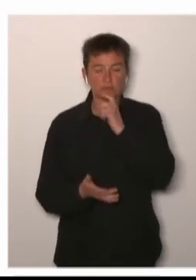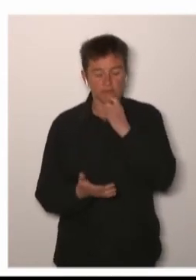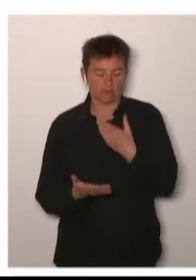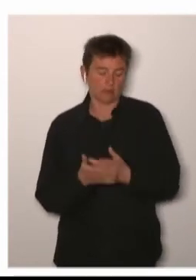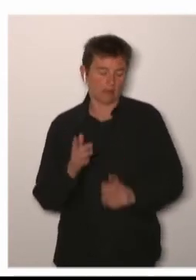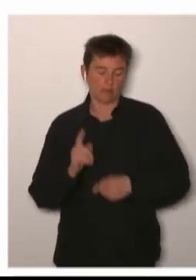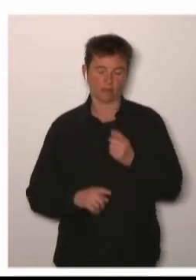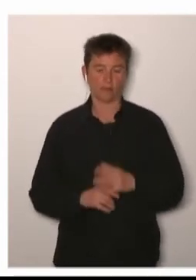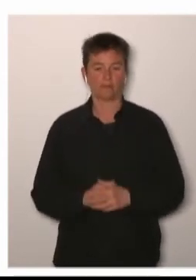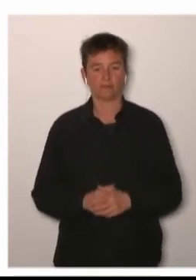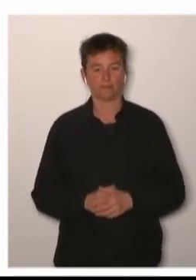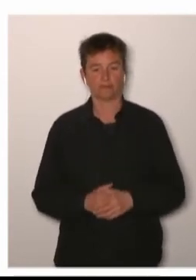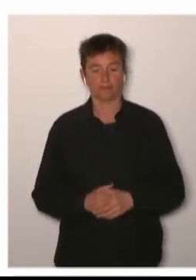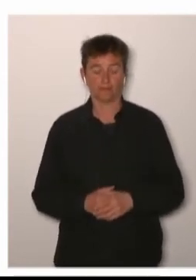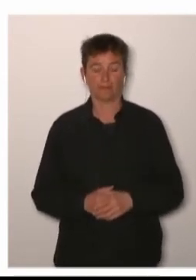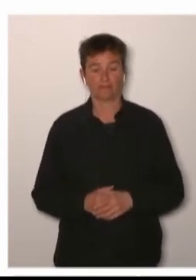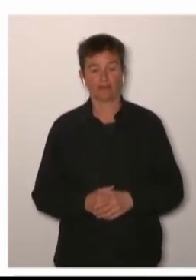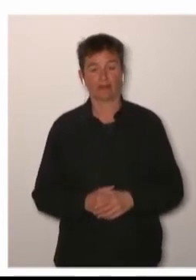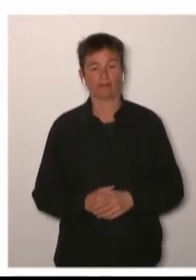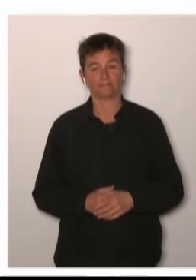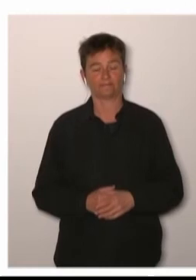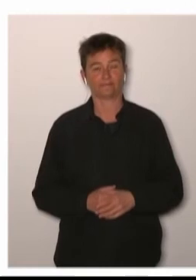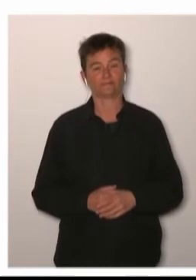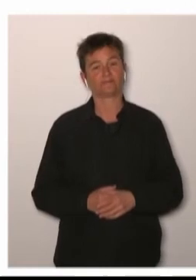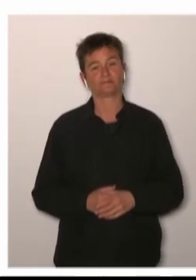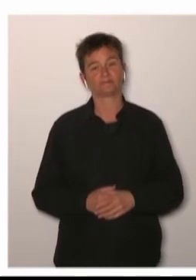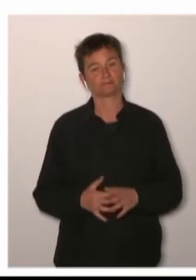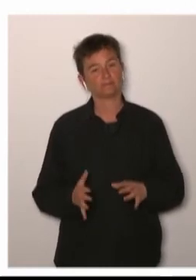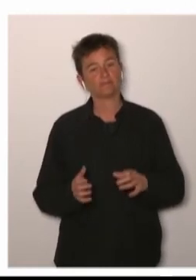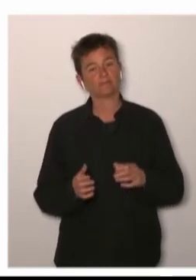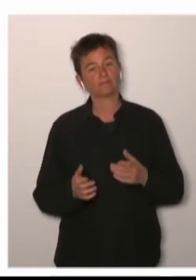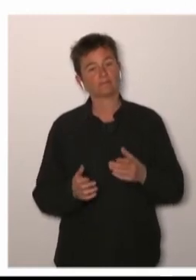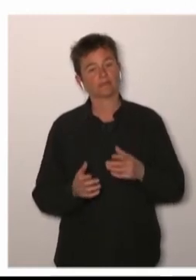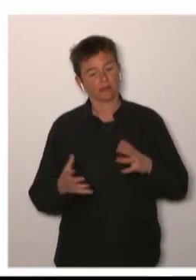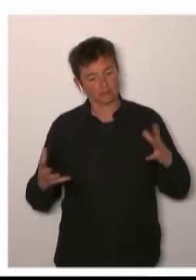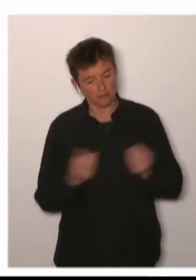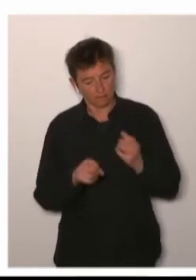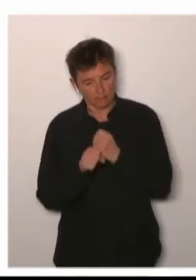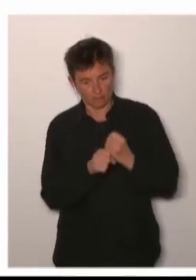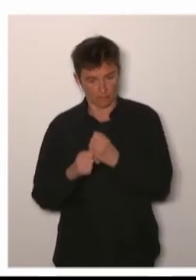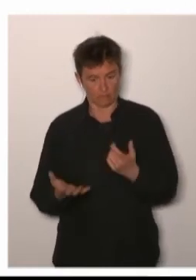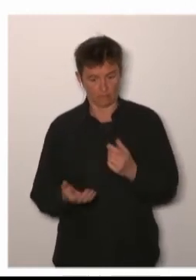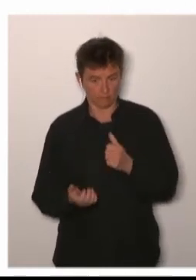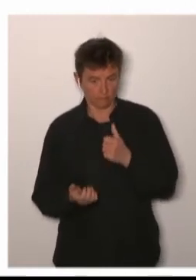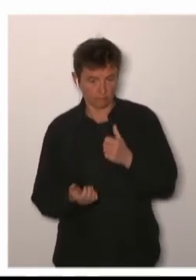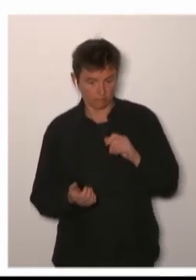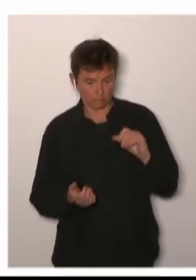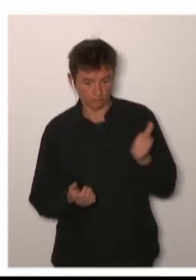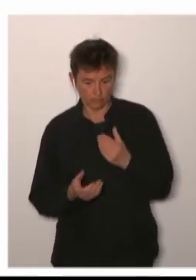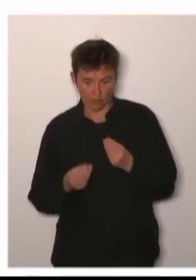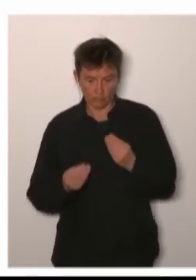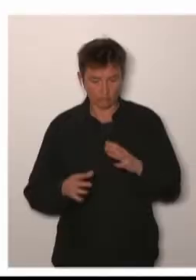Under the umbrella of sort of capacity building infrastructures, and I think here the new clinical